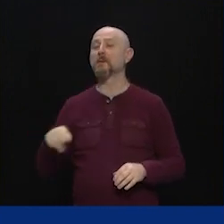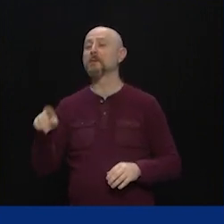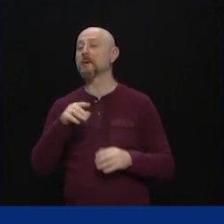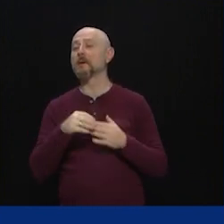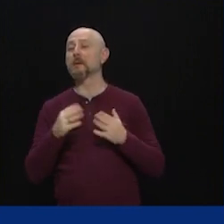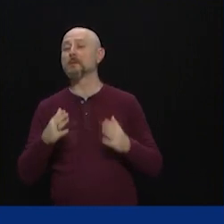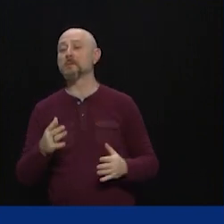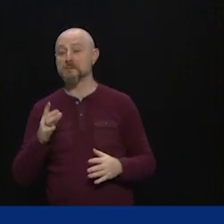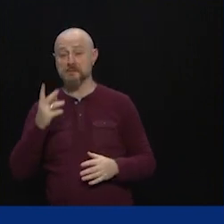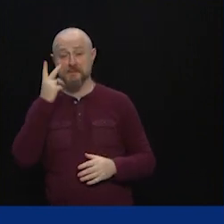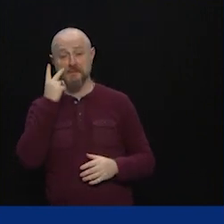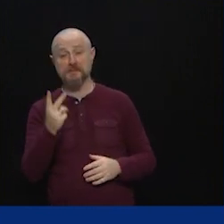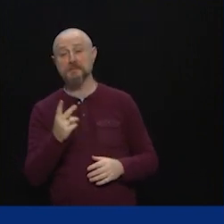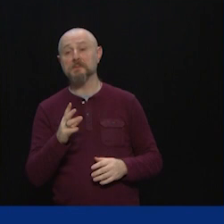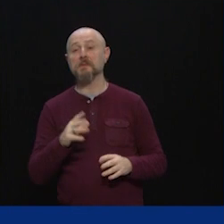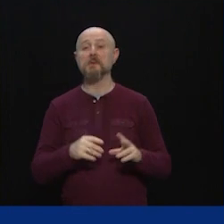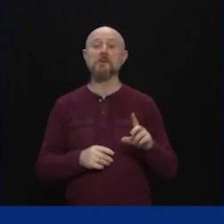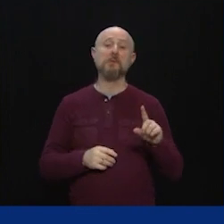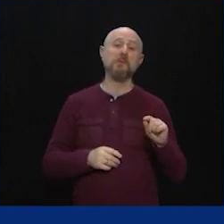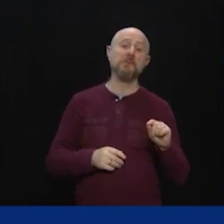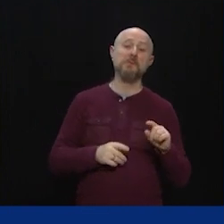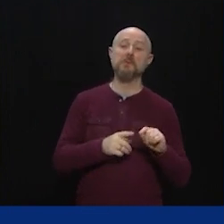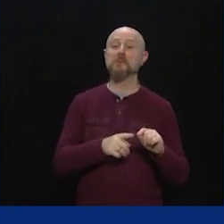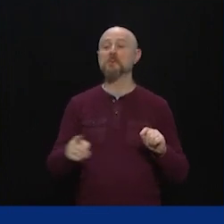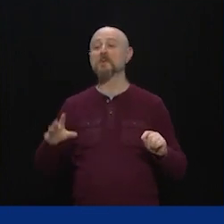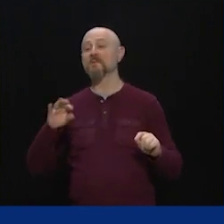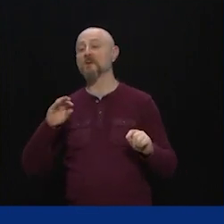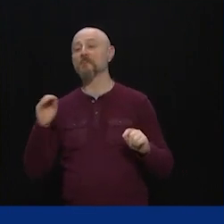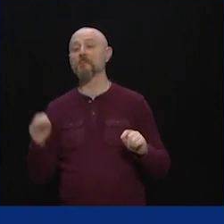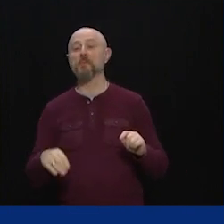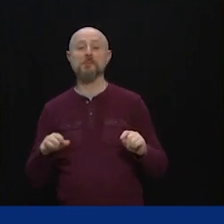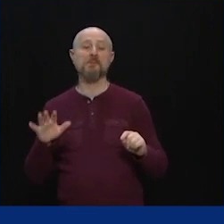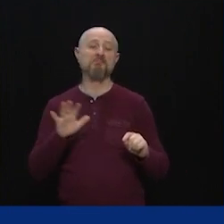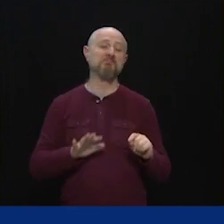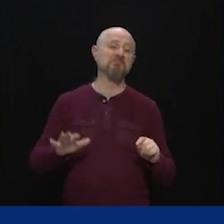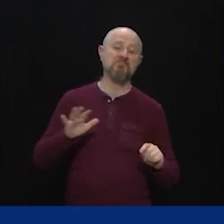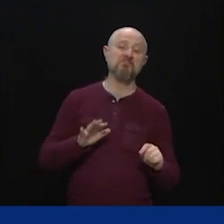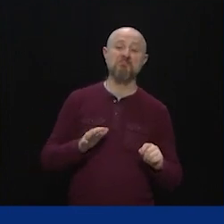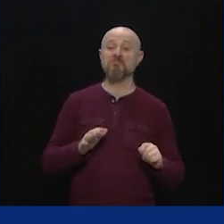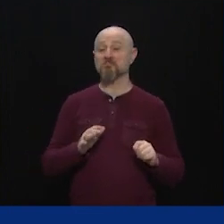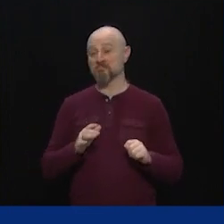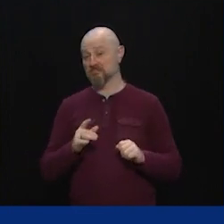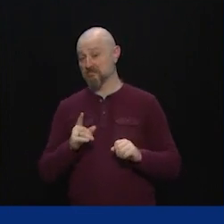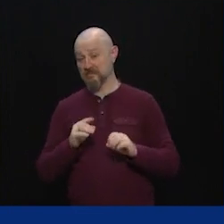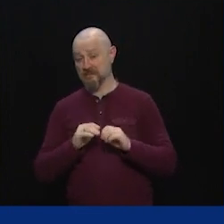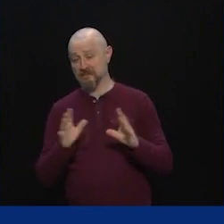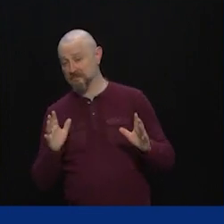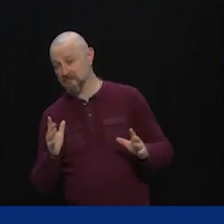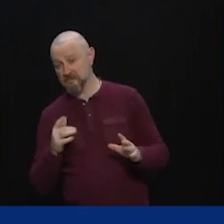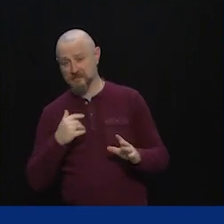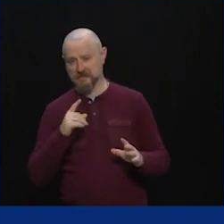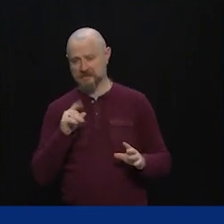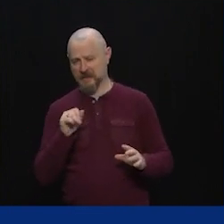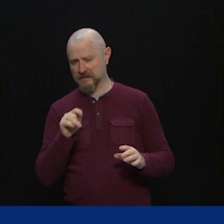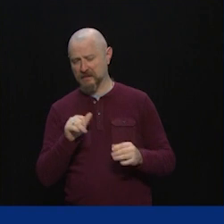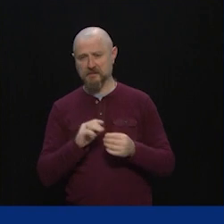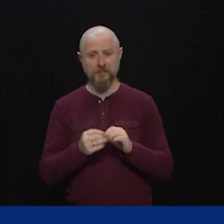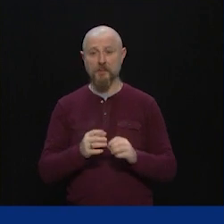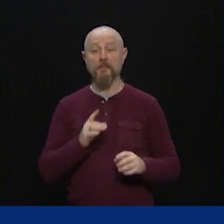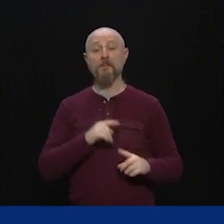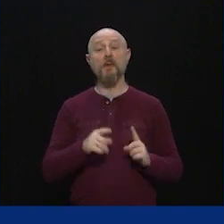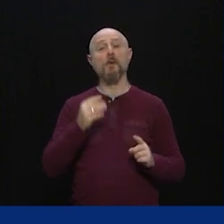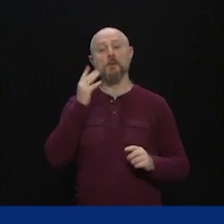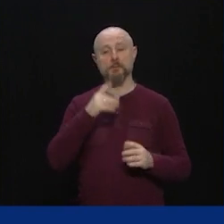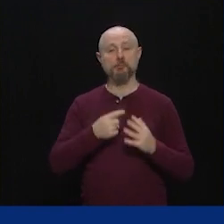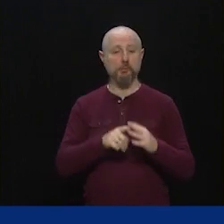sometimes 50%, but we don't have clear data right now. That's anecdotal. Beginning tomorrow, we're going to be asking all hospitals to